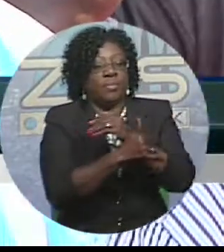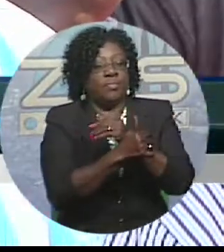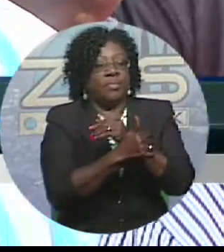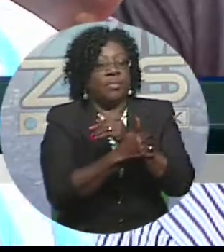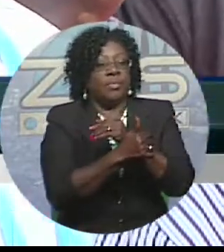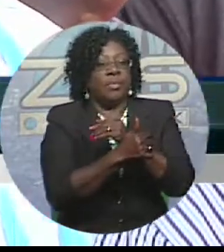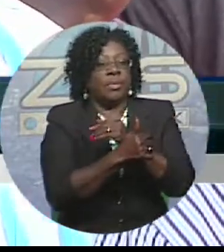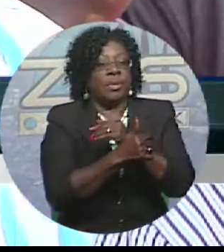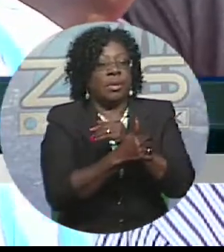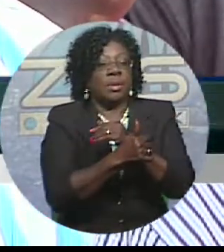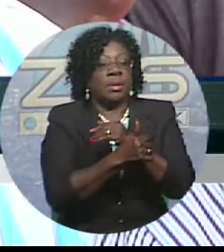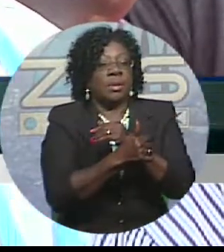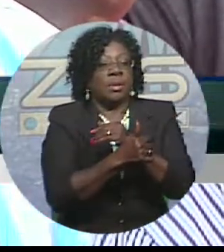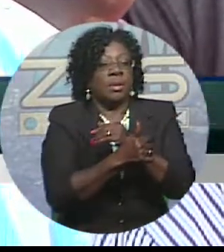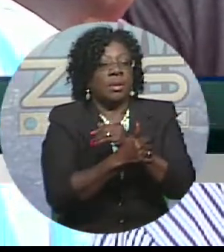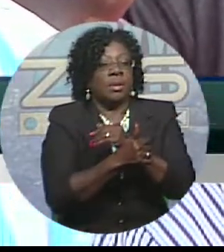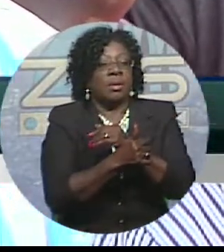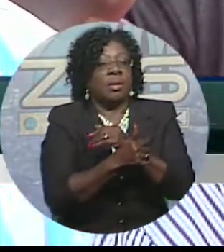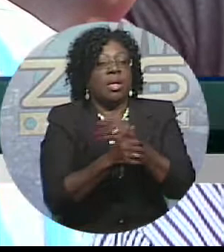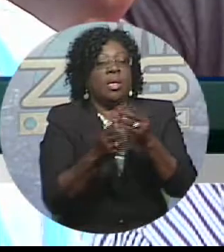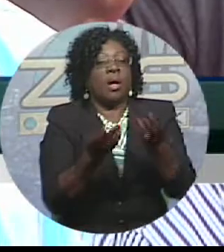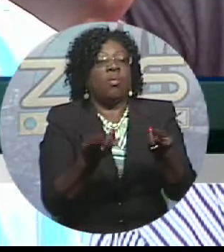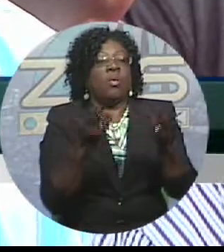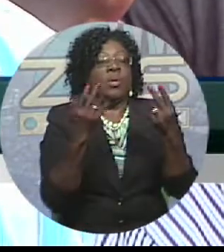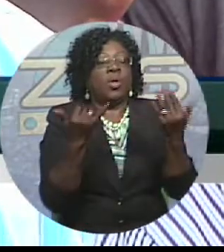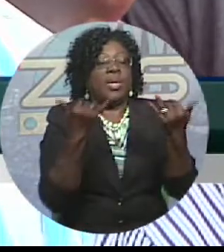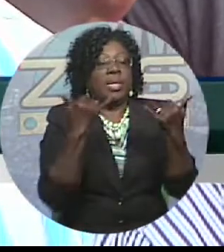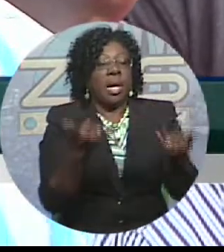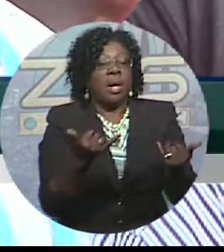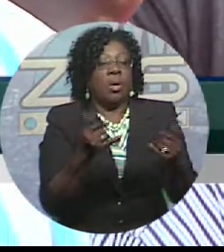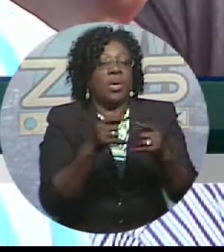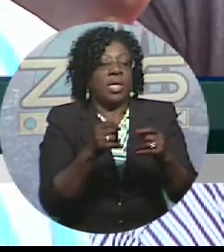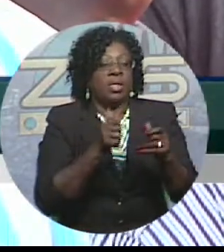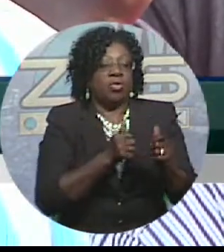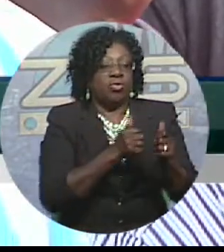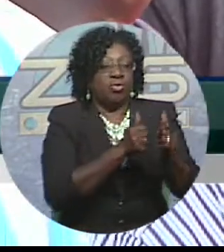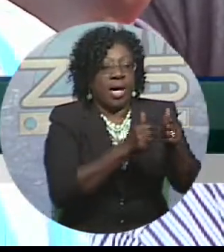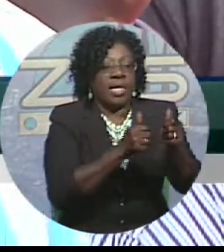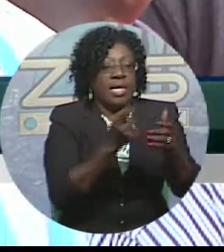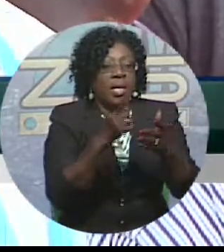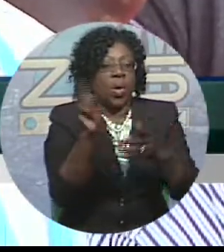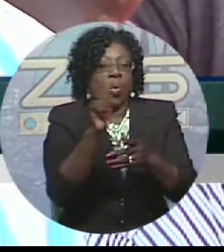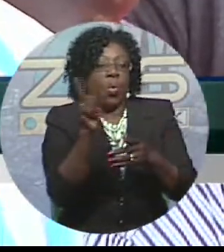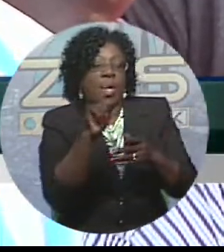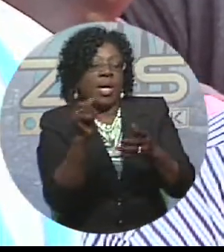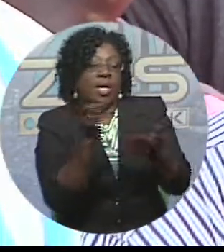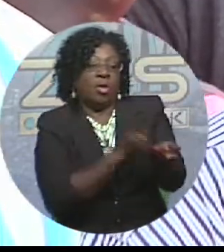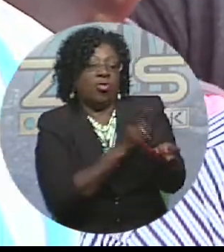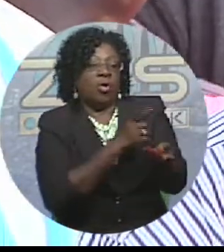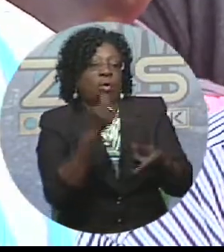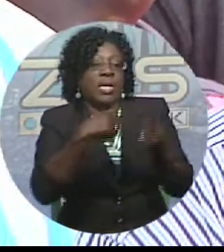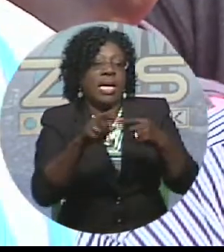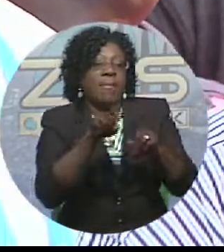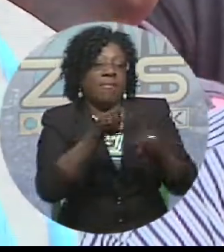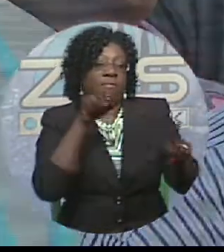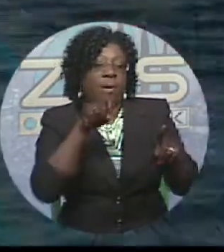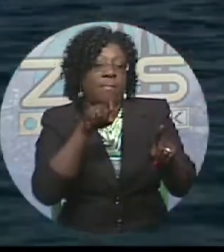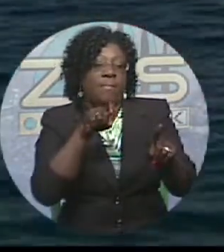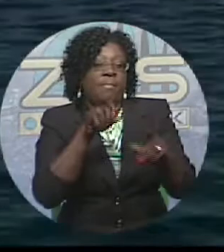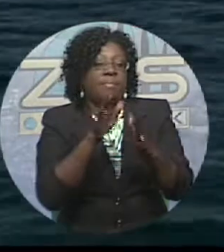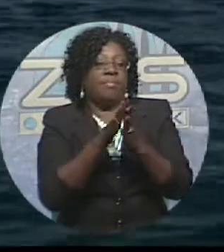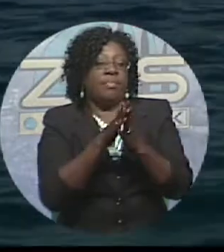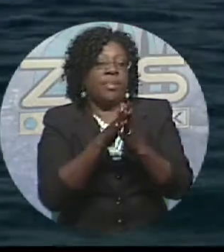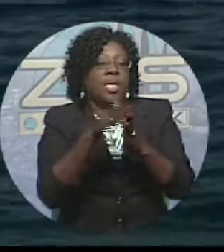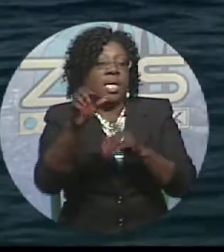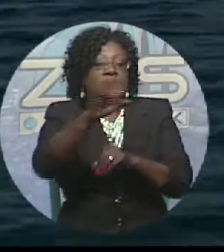to track the actual vessel coming into the Bahamas territorial waters.